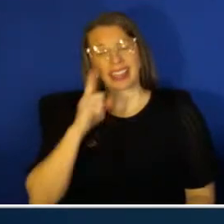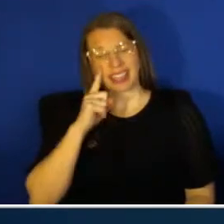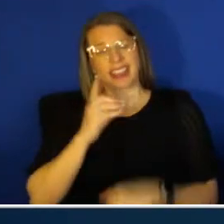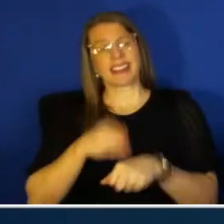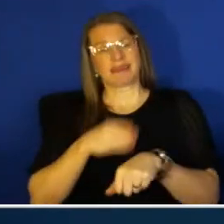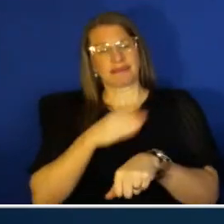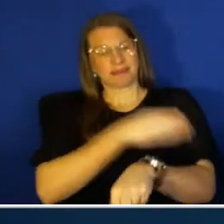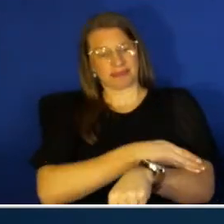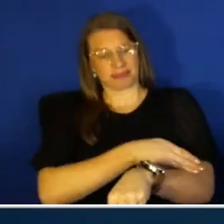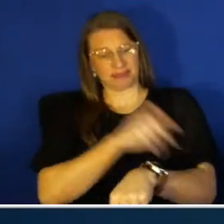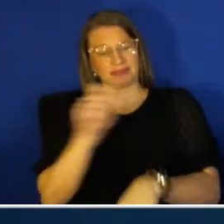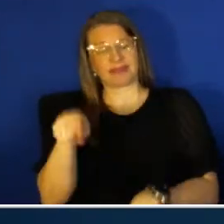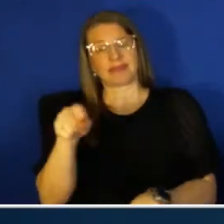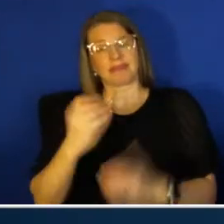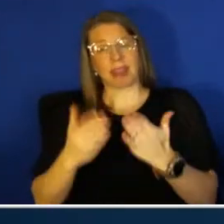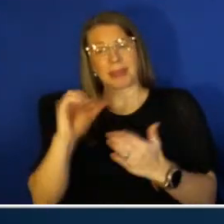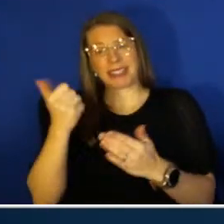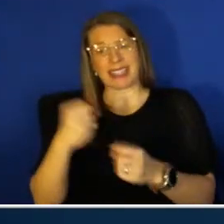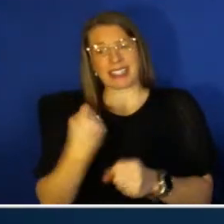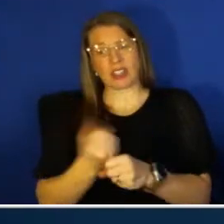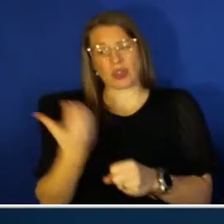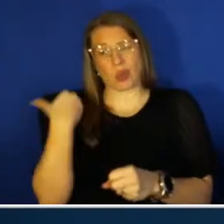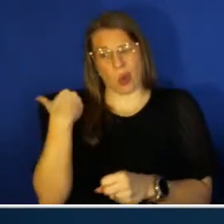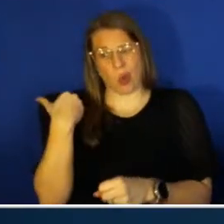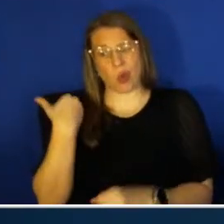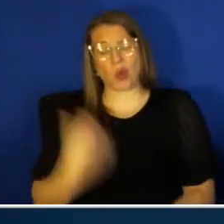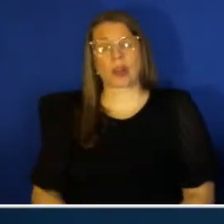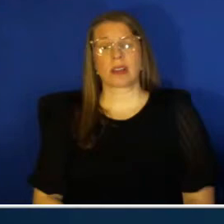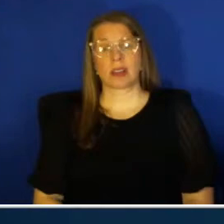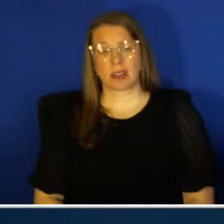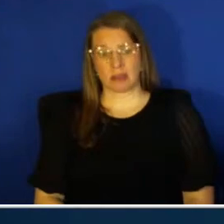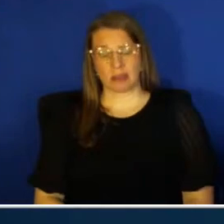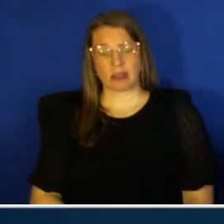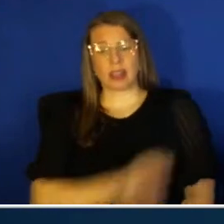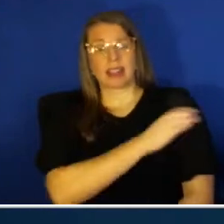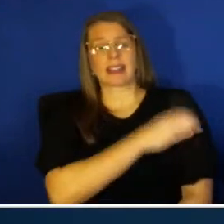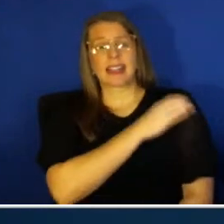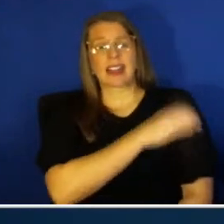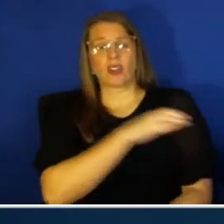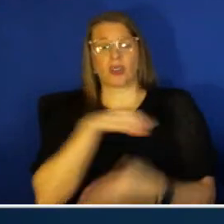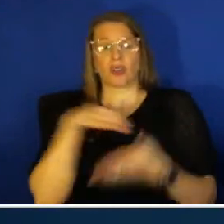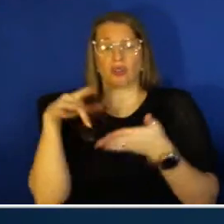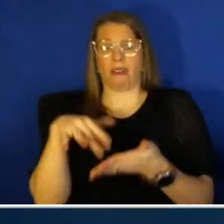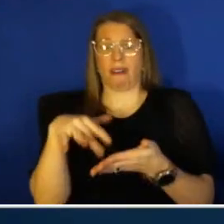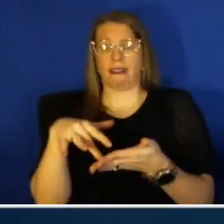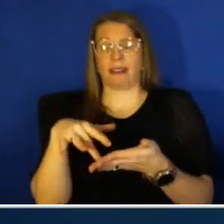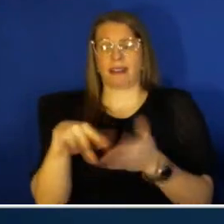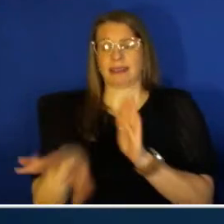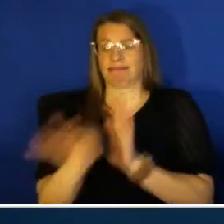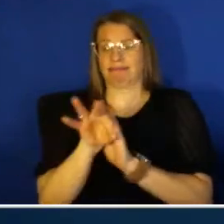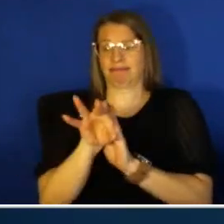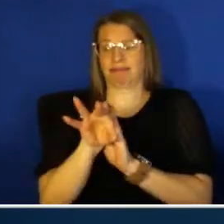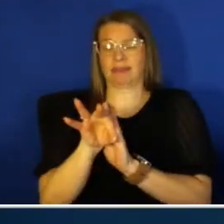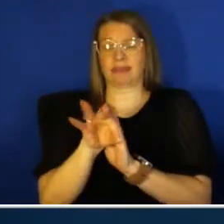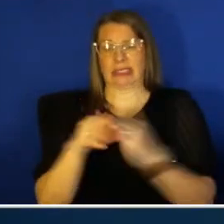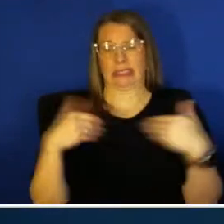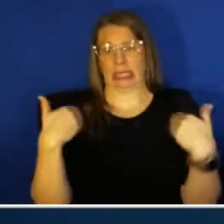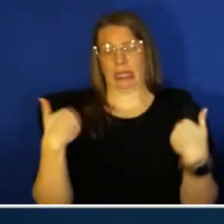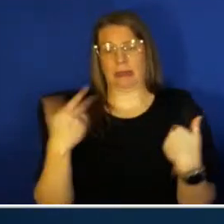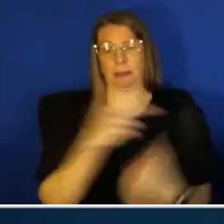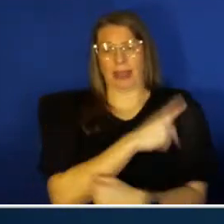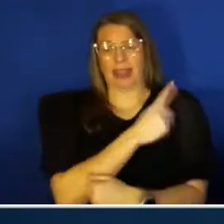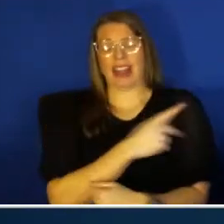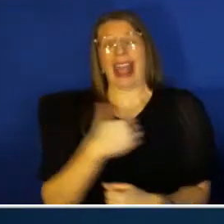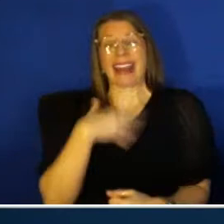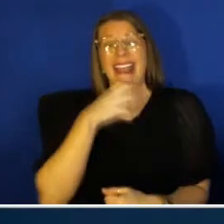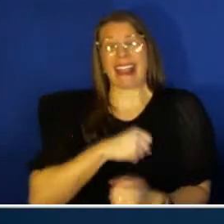think maybe 10 years ago, clinical trials really were selecting for younger patients and even had an age